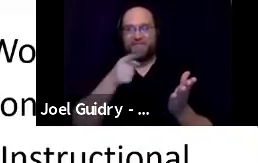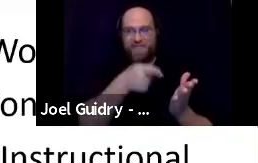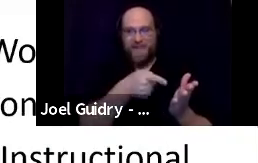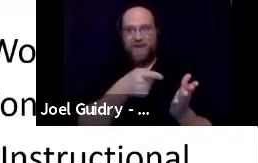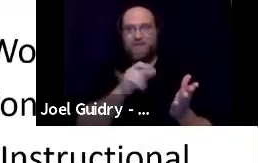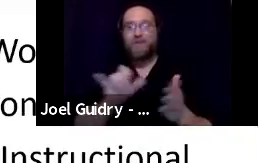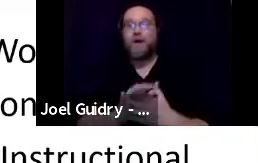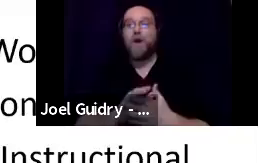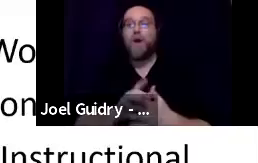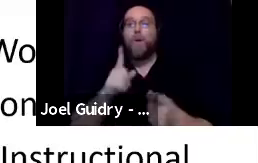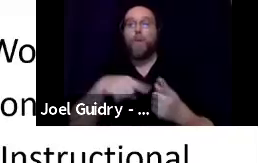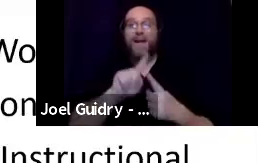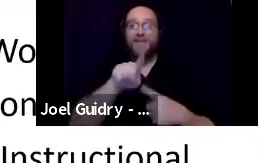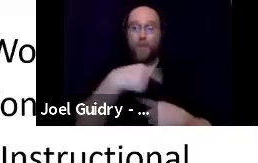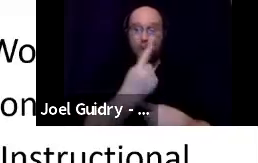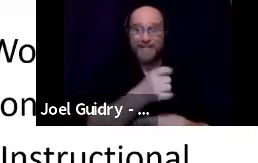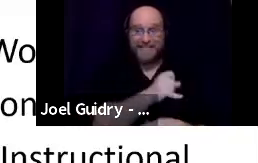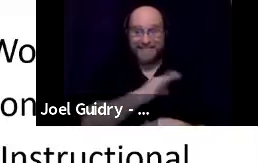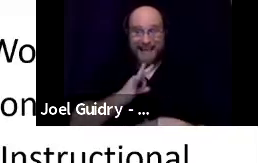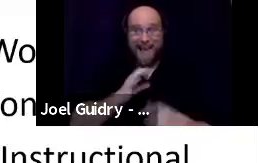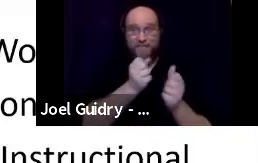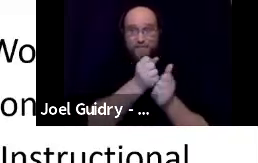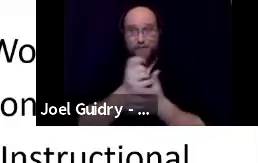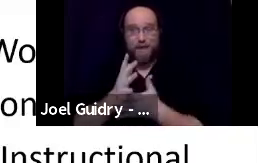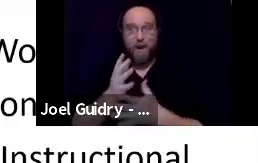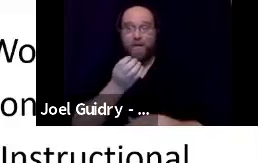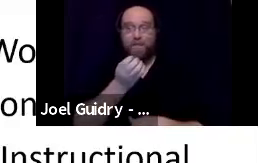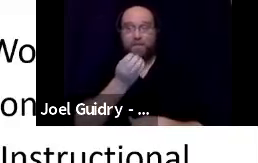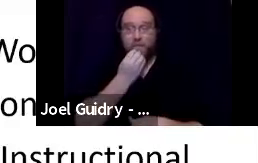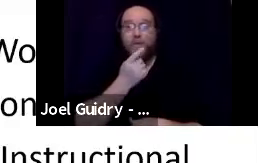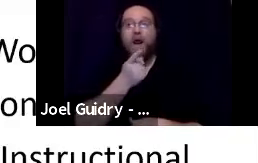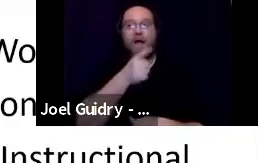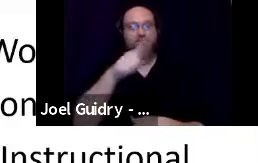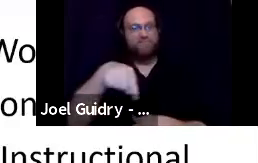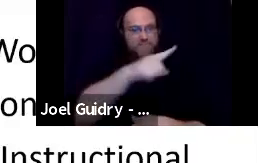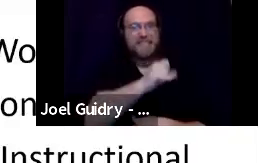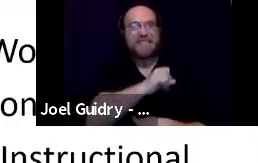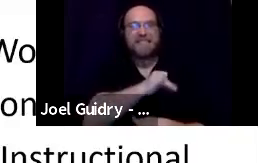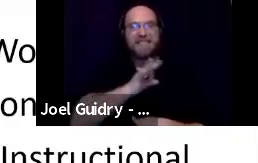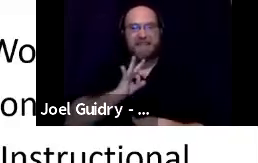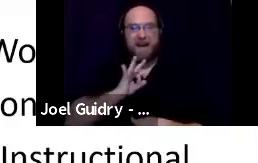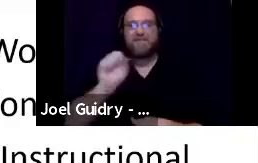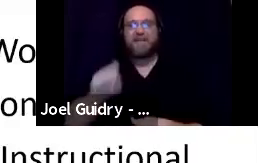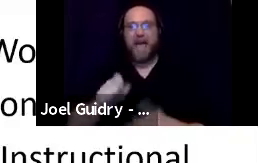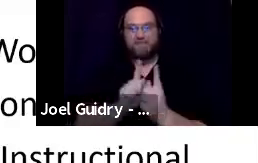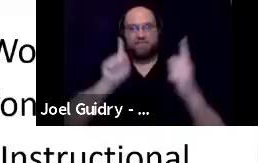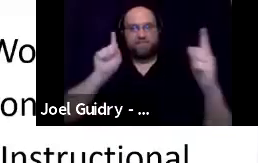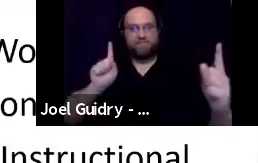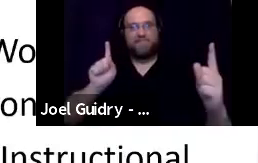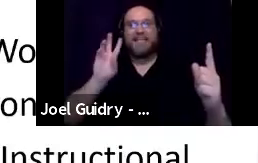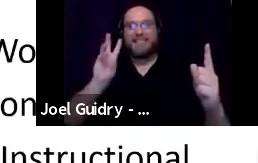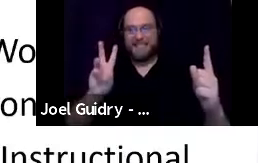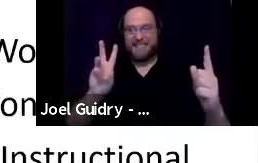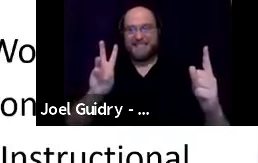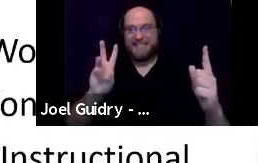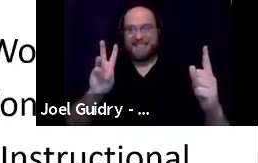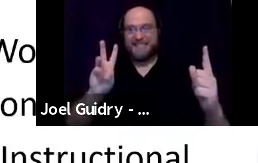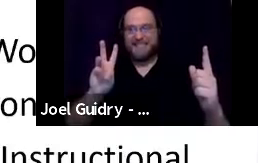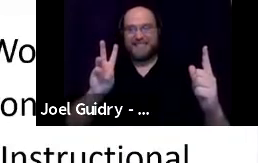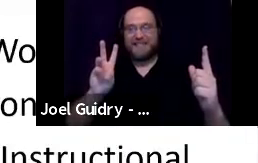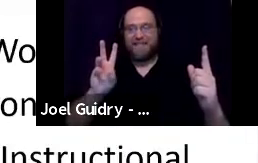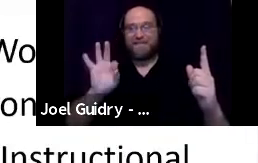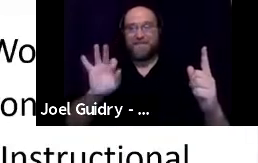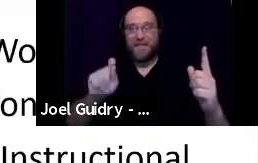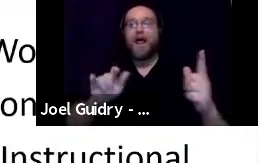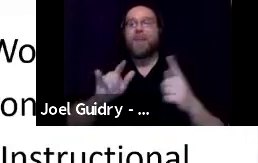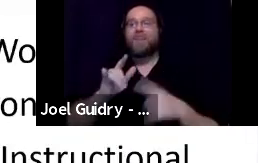preparing the food, and they can generally maintain the 6 feet of distance, the cloth masks work. Our